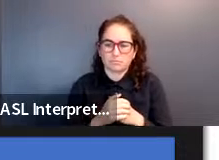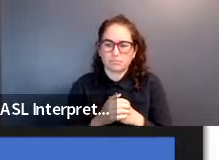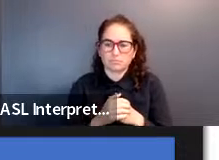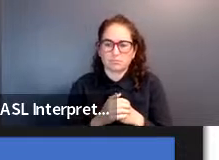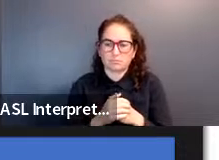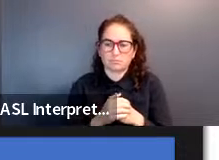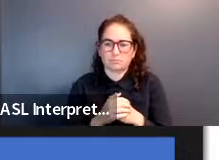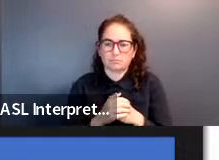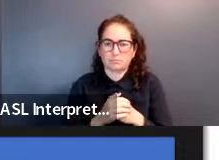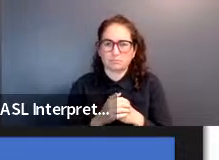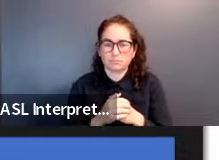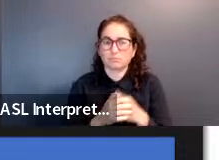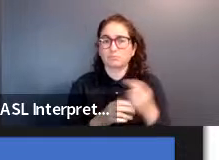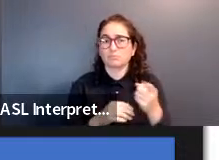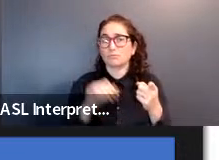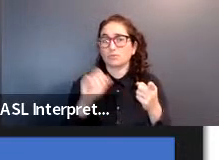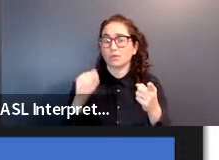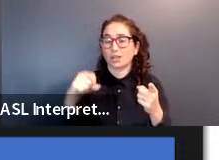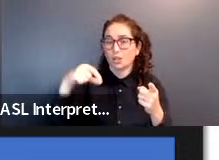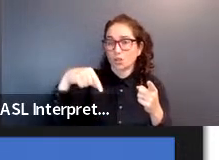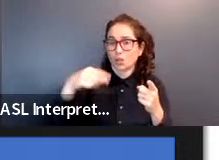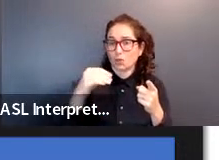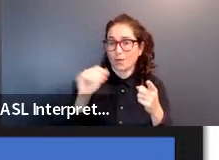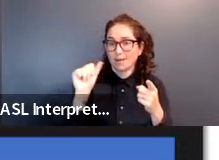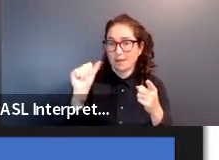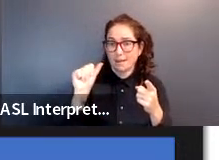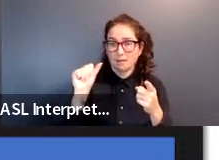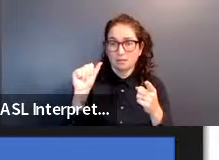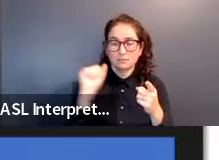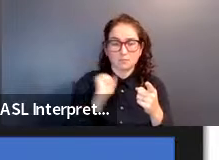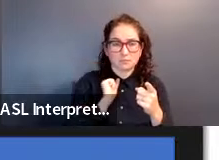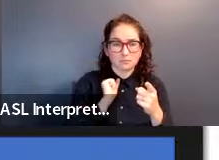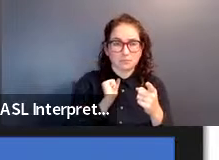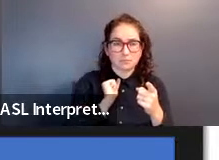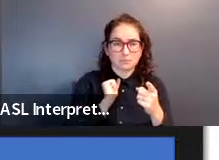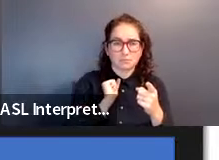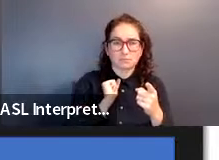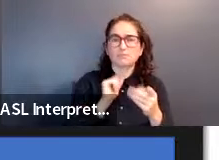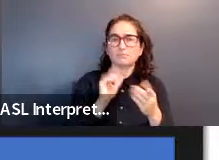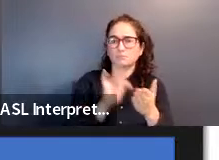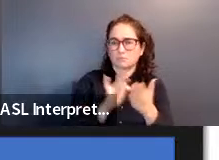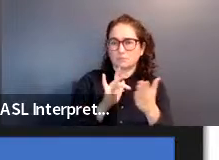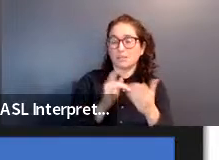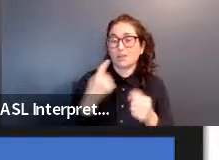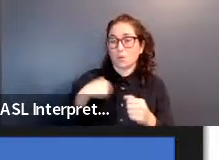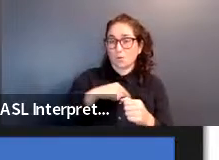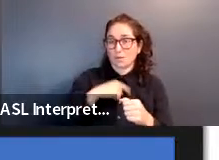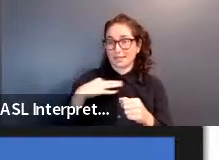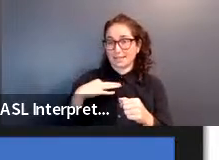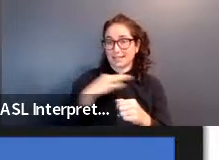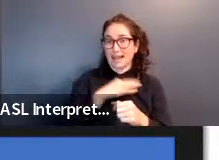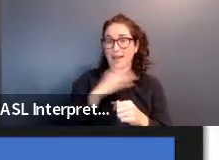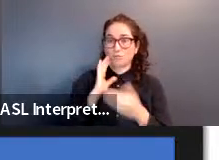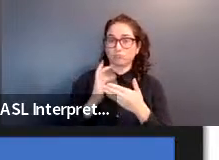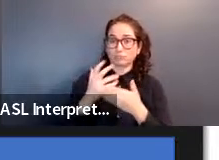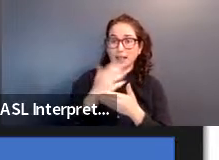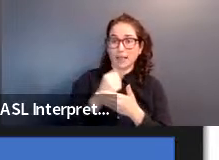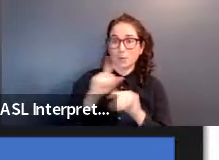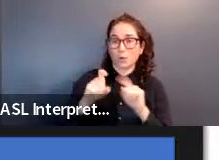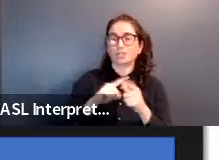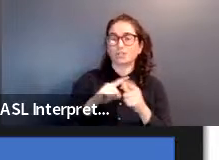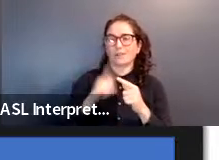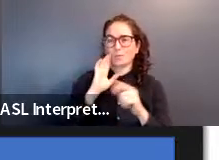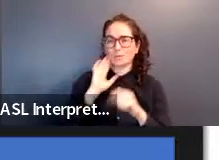You can use the Q&A, the question and answer feature. Staff will collect questions and queue them up for the live